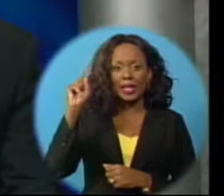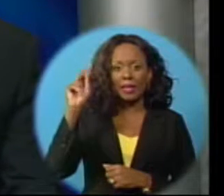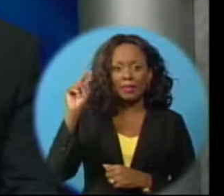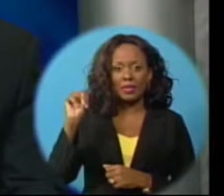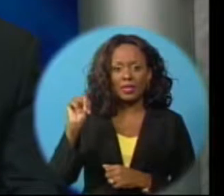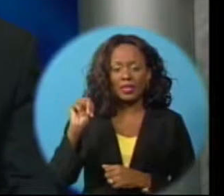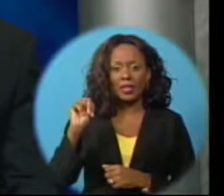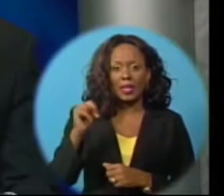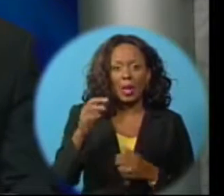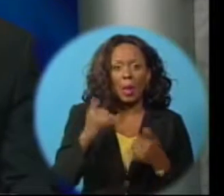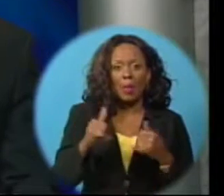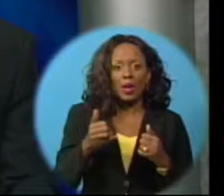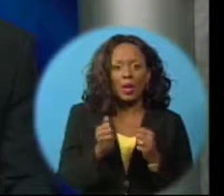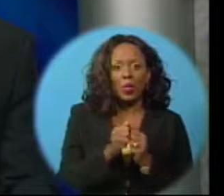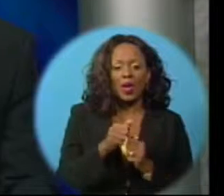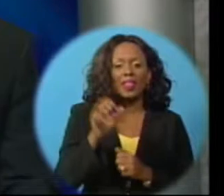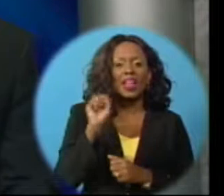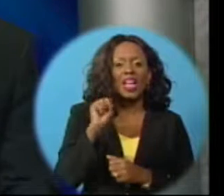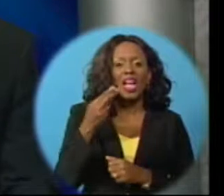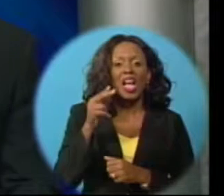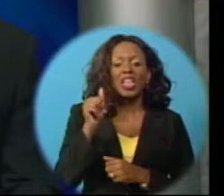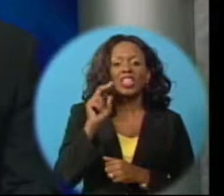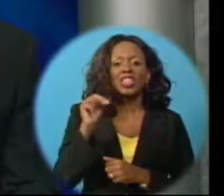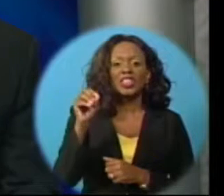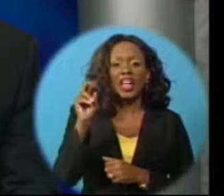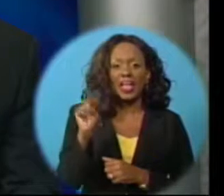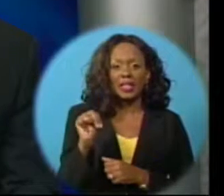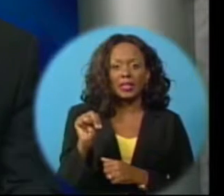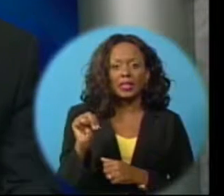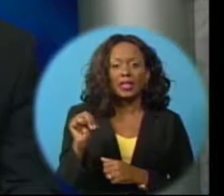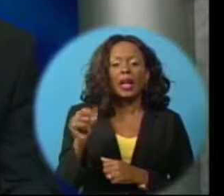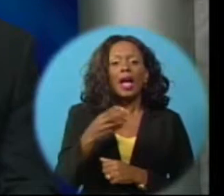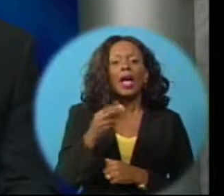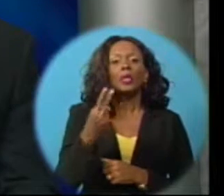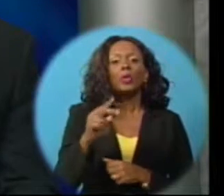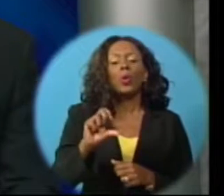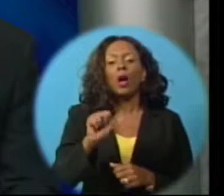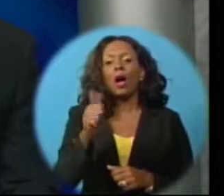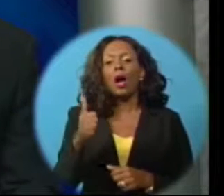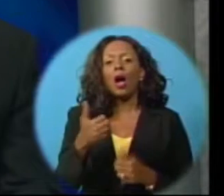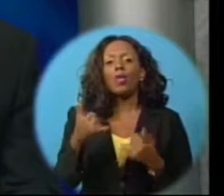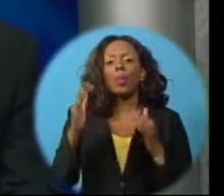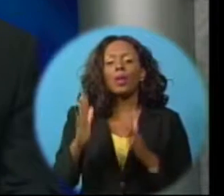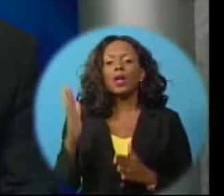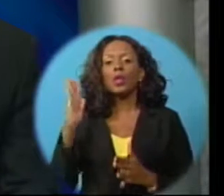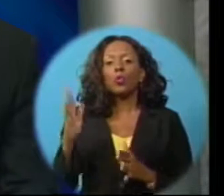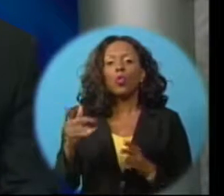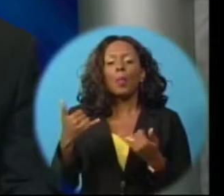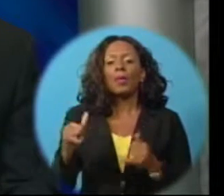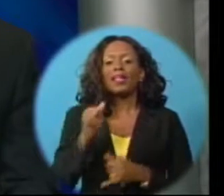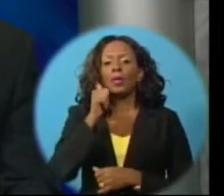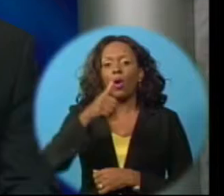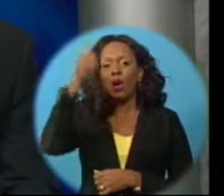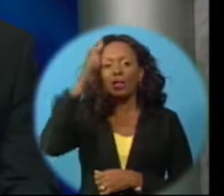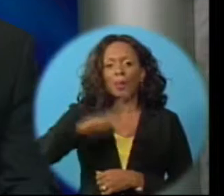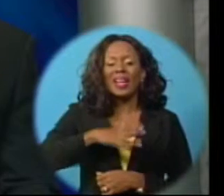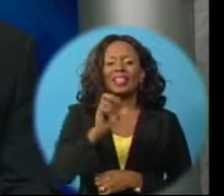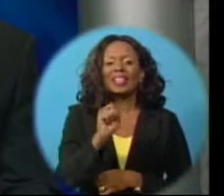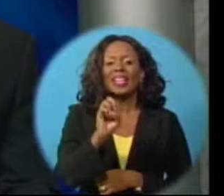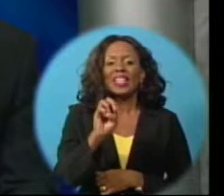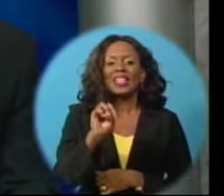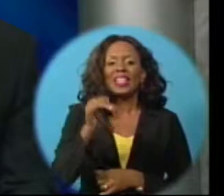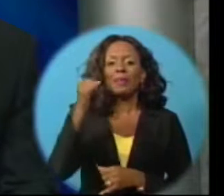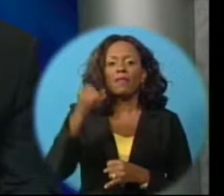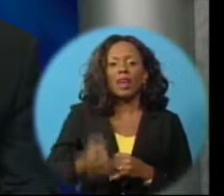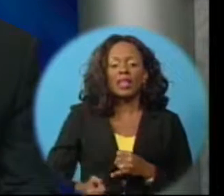Williams, while Russell Mosley will meet Damien Applewhite in tomorrow's men's semi-final of the Senior National Tennis Championships at